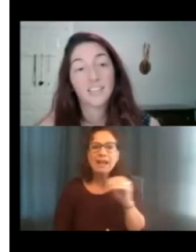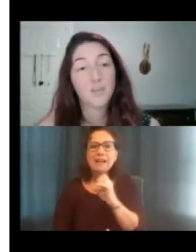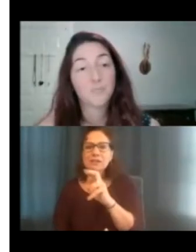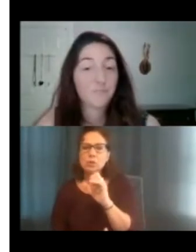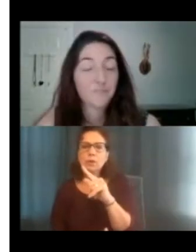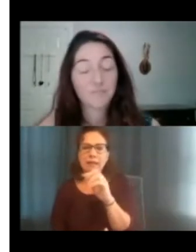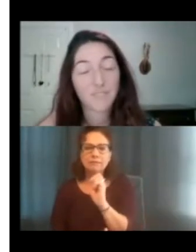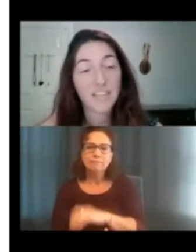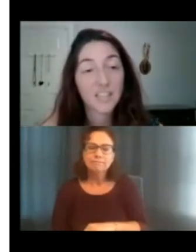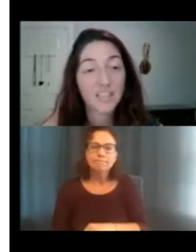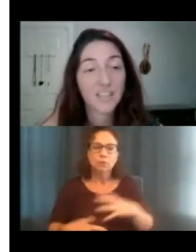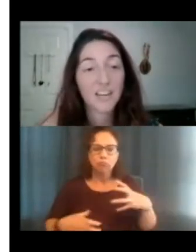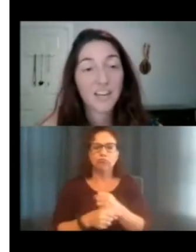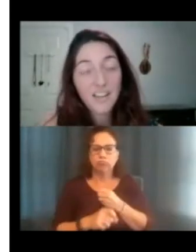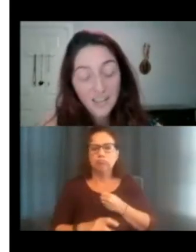So